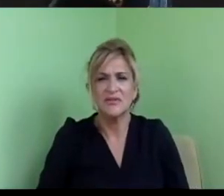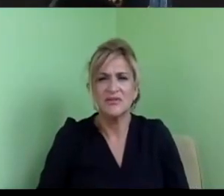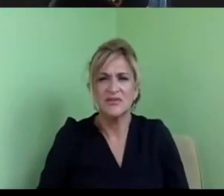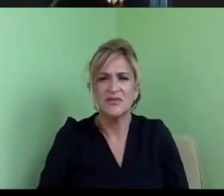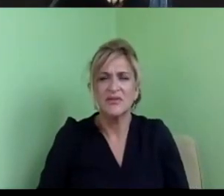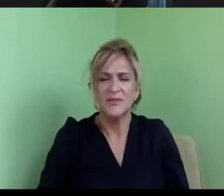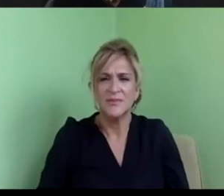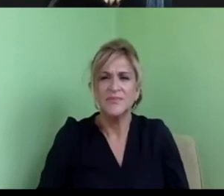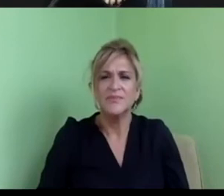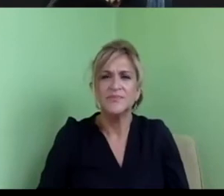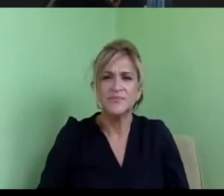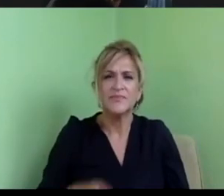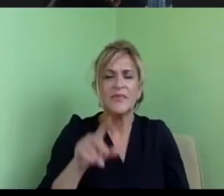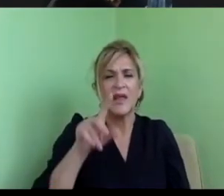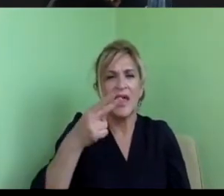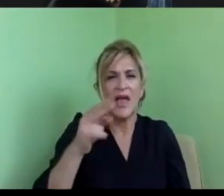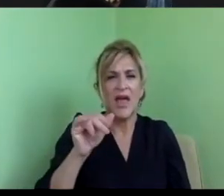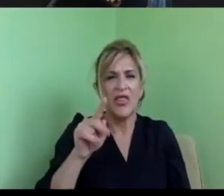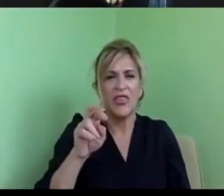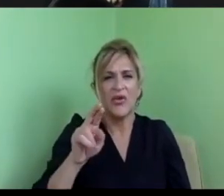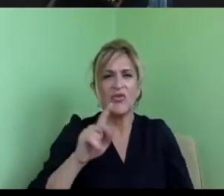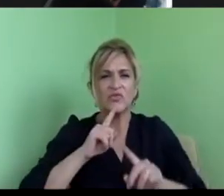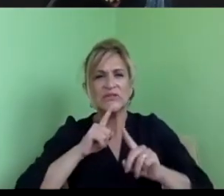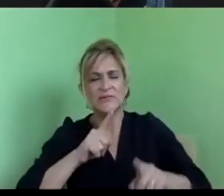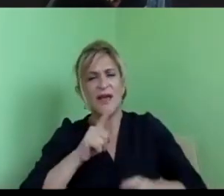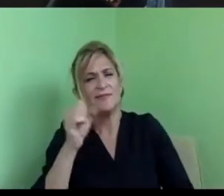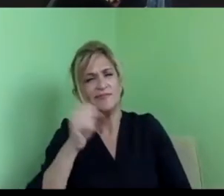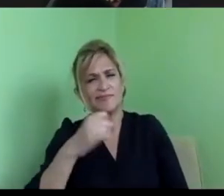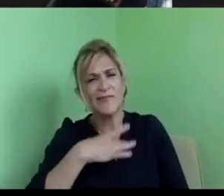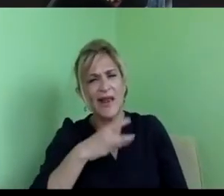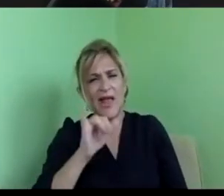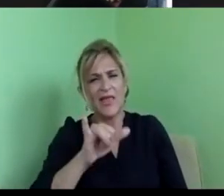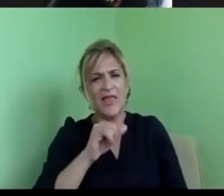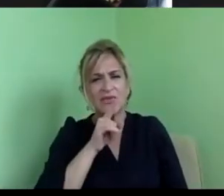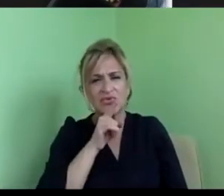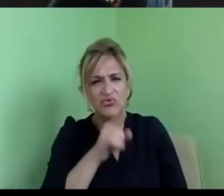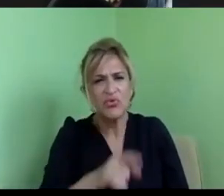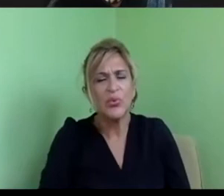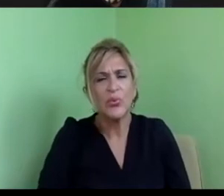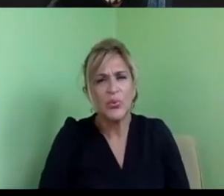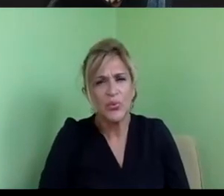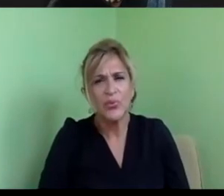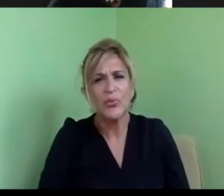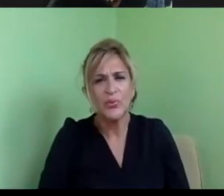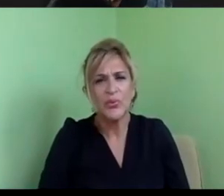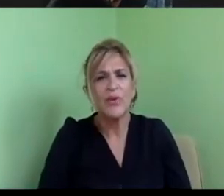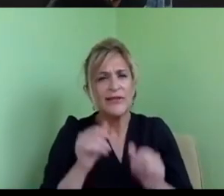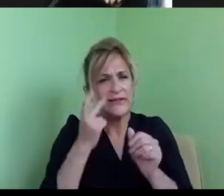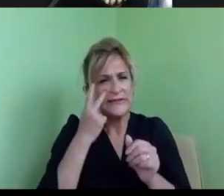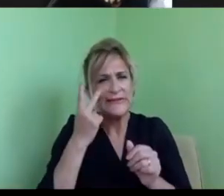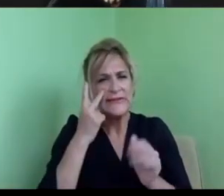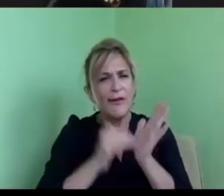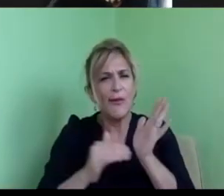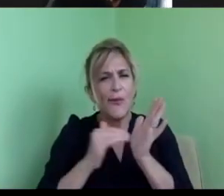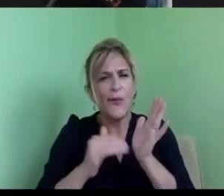except um this uh they continued like seeing the violence over and